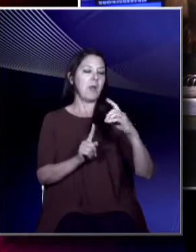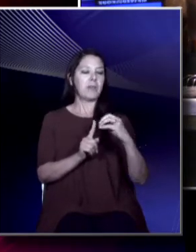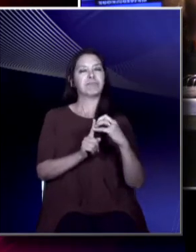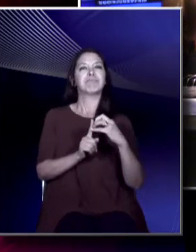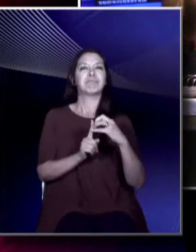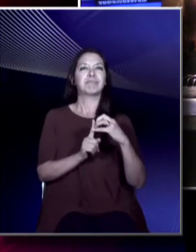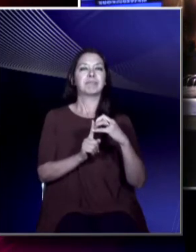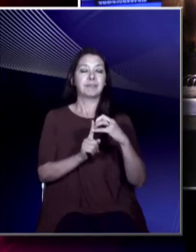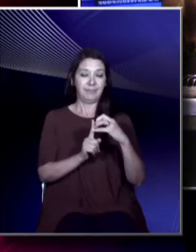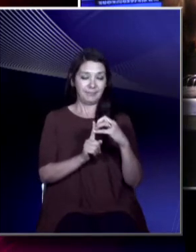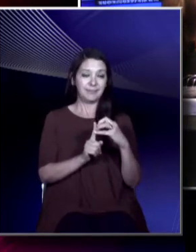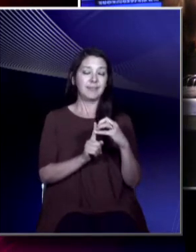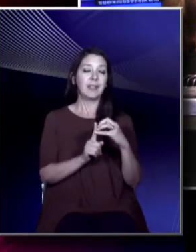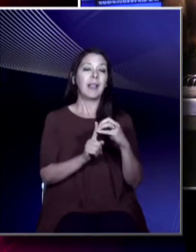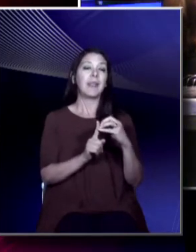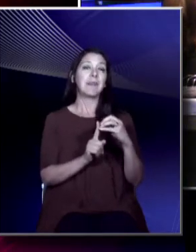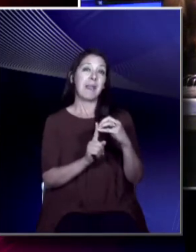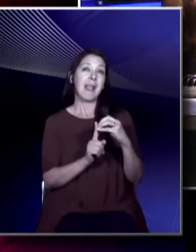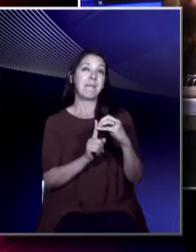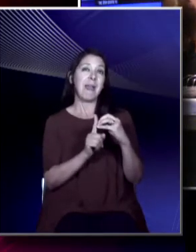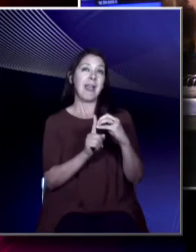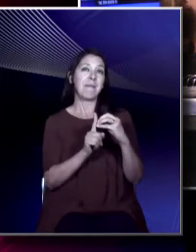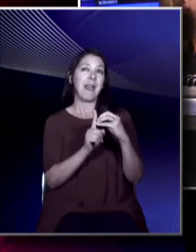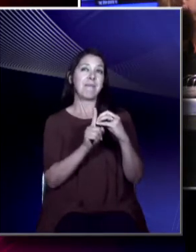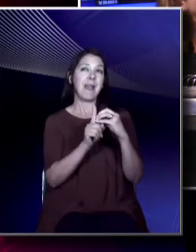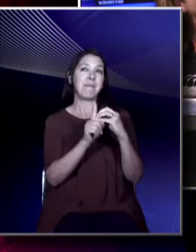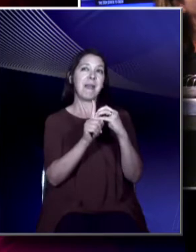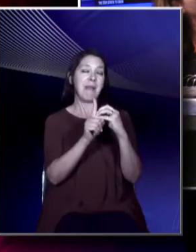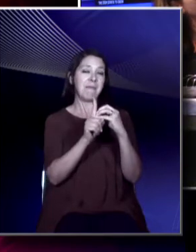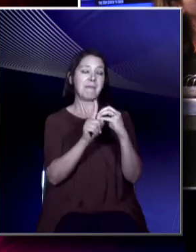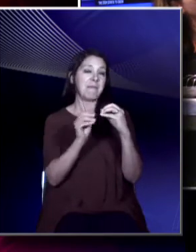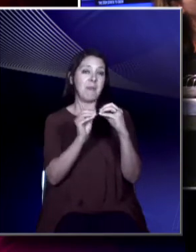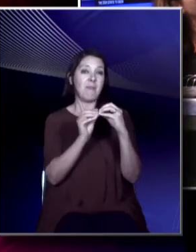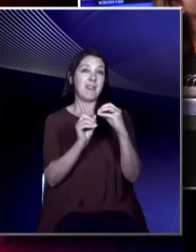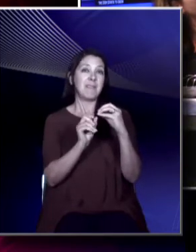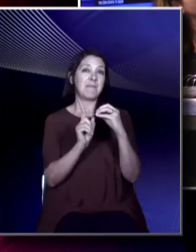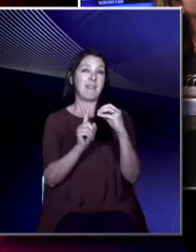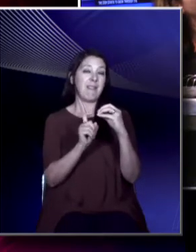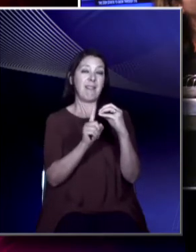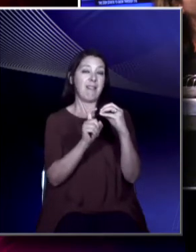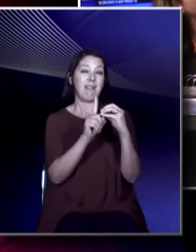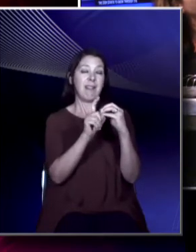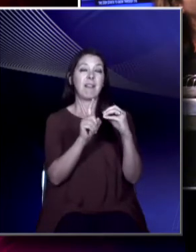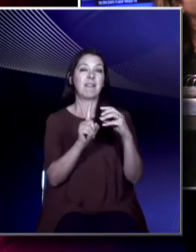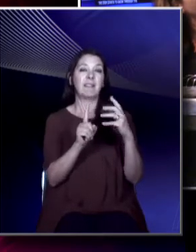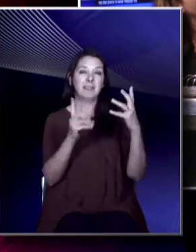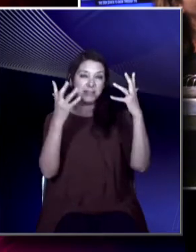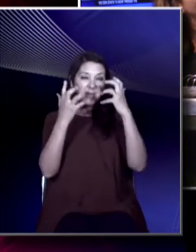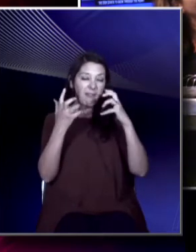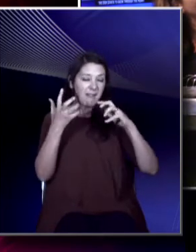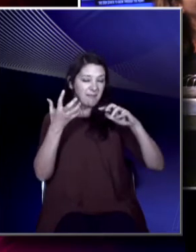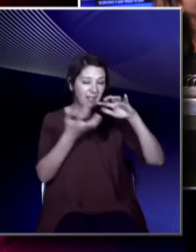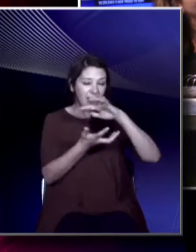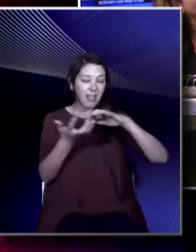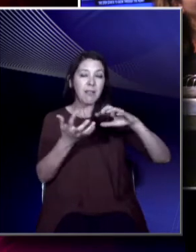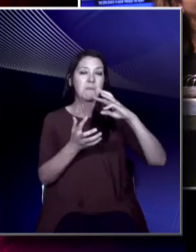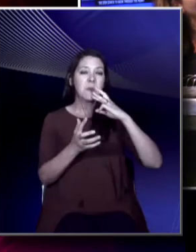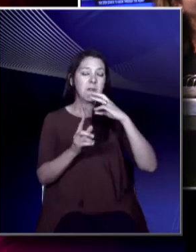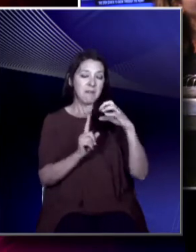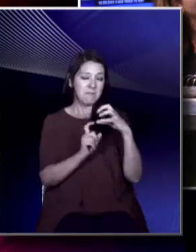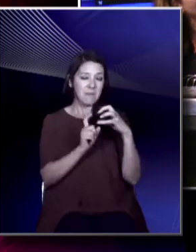then the stem starts to grow through the murky water, through the